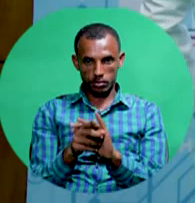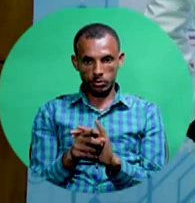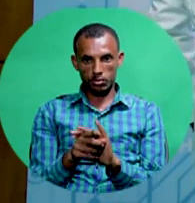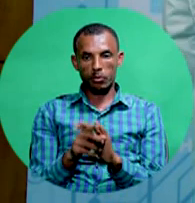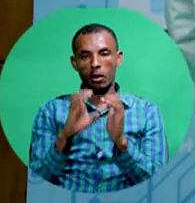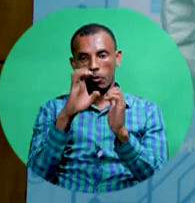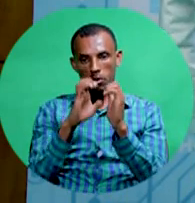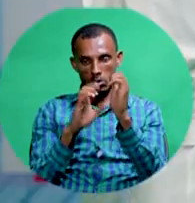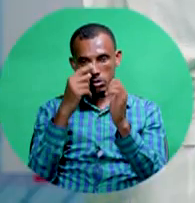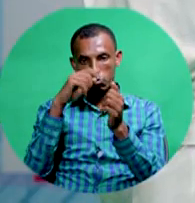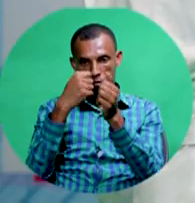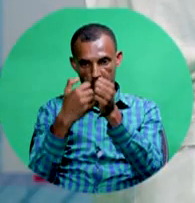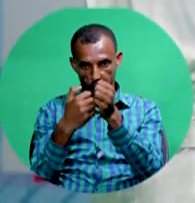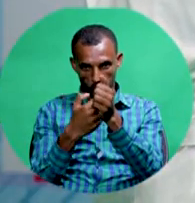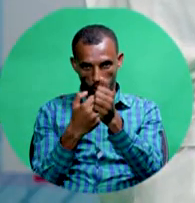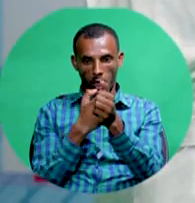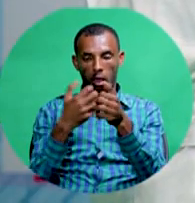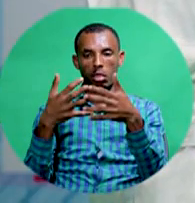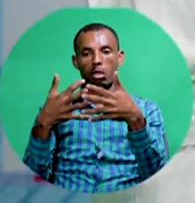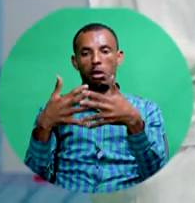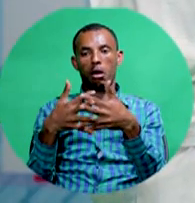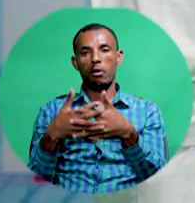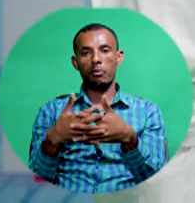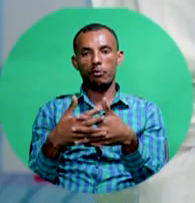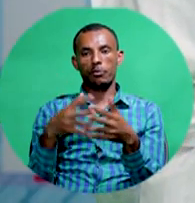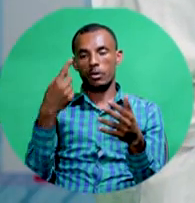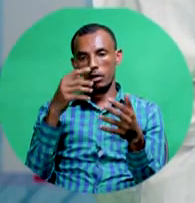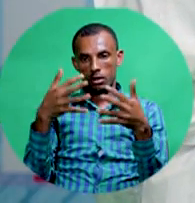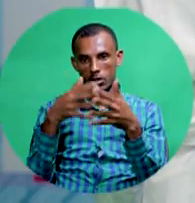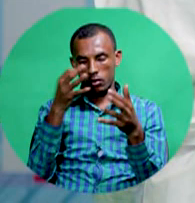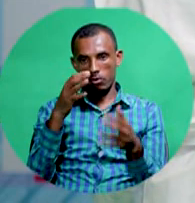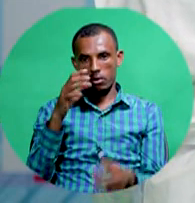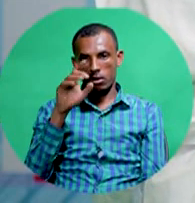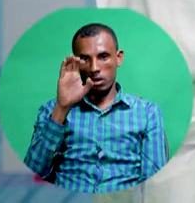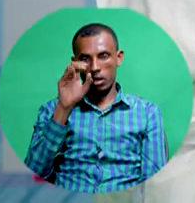Evaluate the following integral. The first one, the integration of e raised to